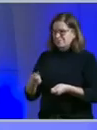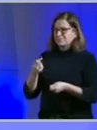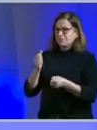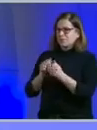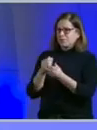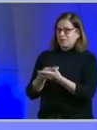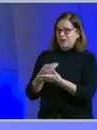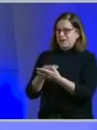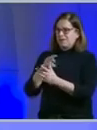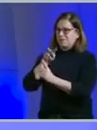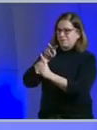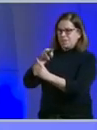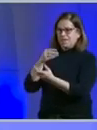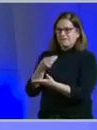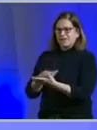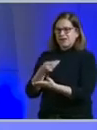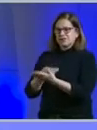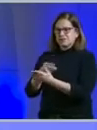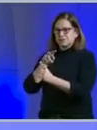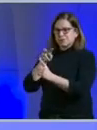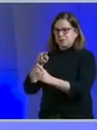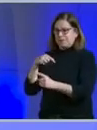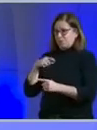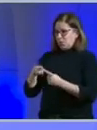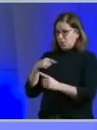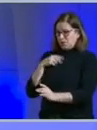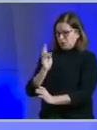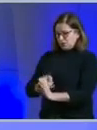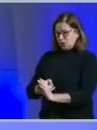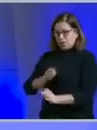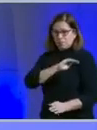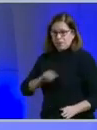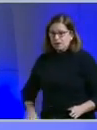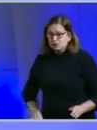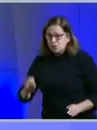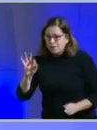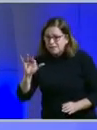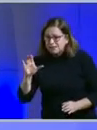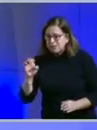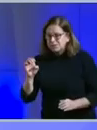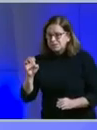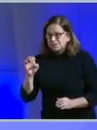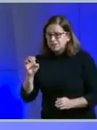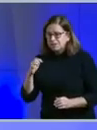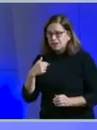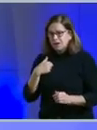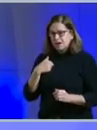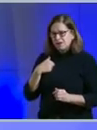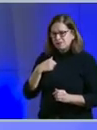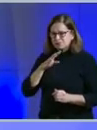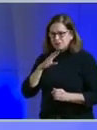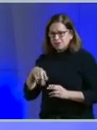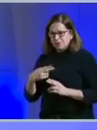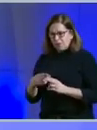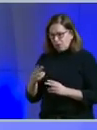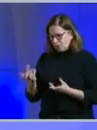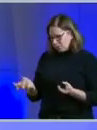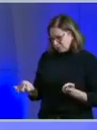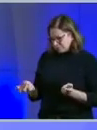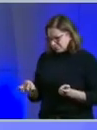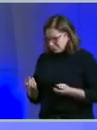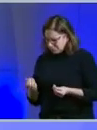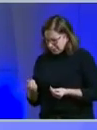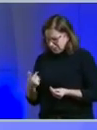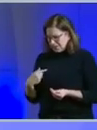mayor, we weren't talking about fine tuning or adjusting the air conditioning. We were talking about trying to get the car back on the road. So how do you